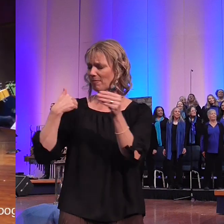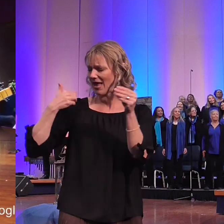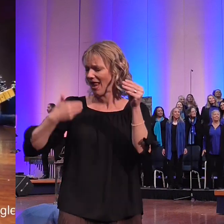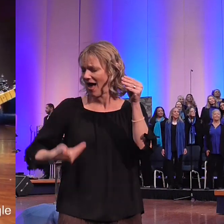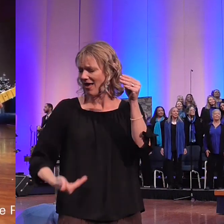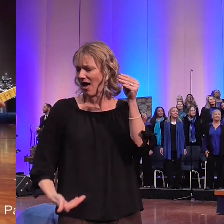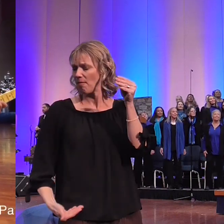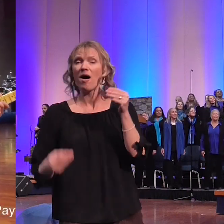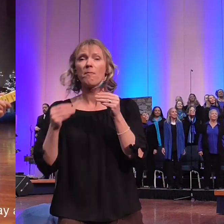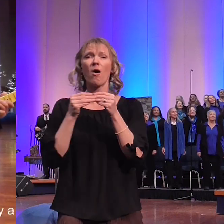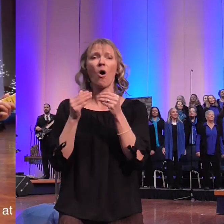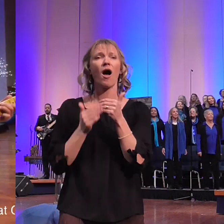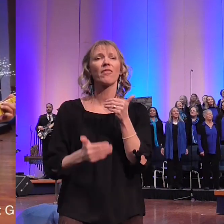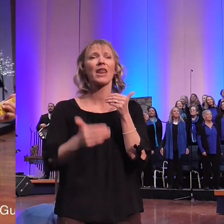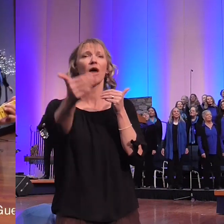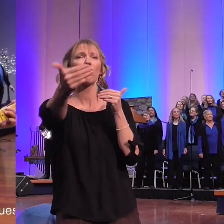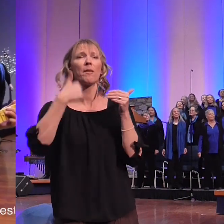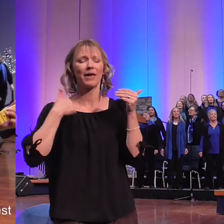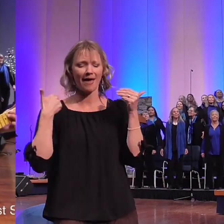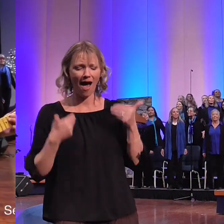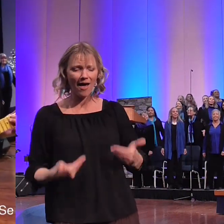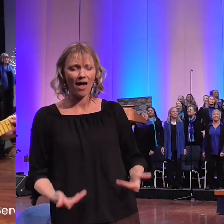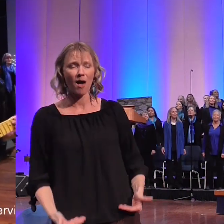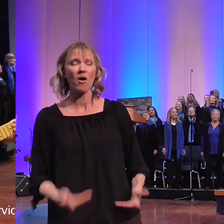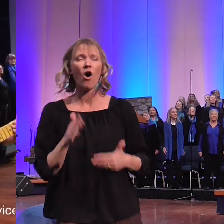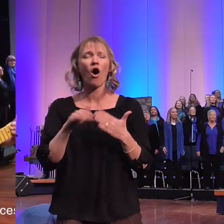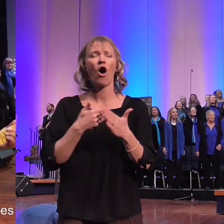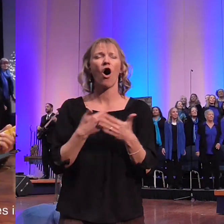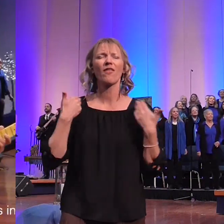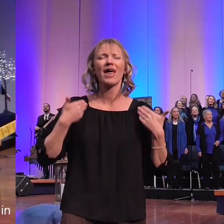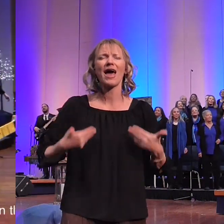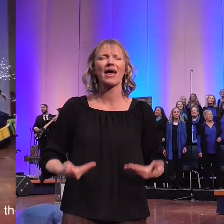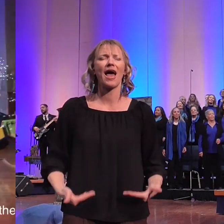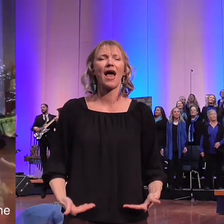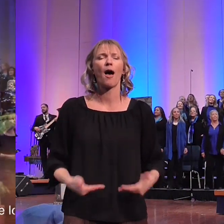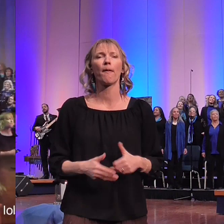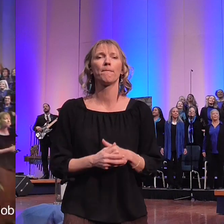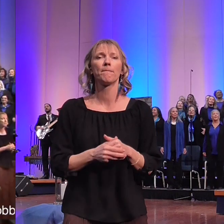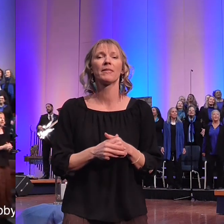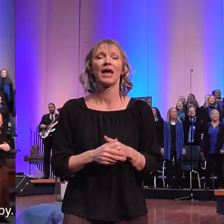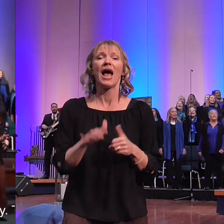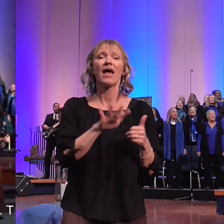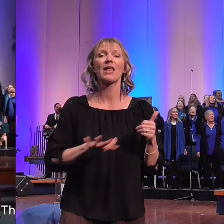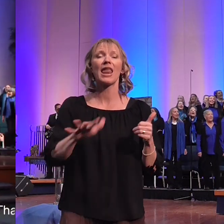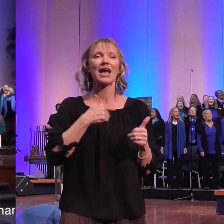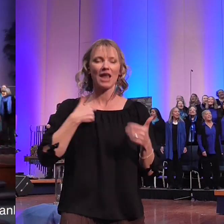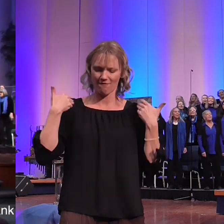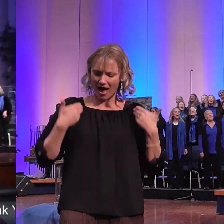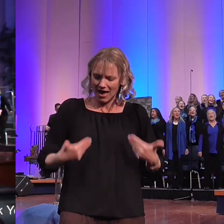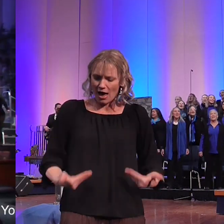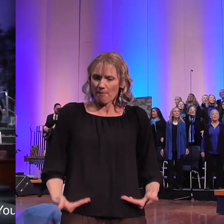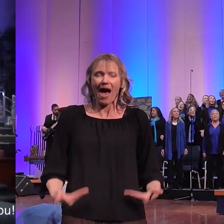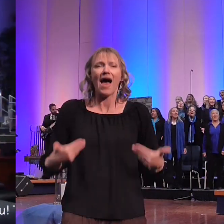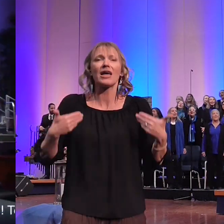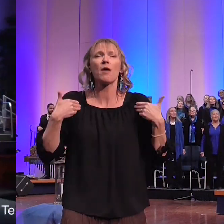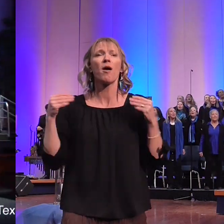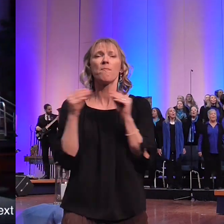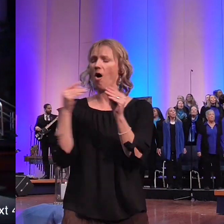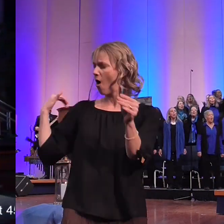I have been, I am, more than I will be, I am, all that I am. In the land of I